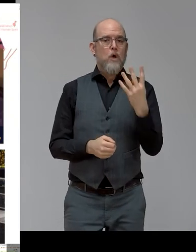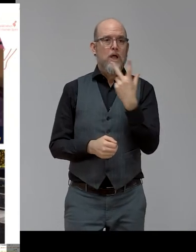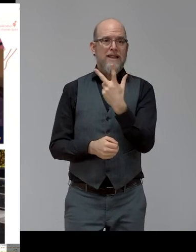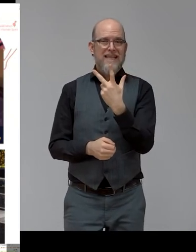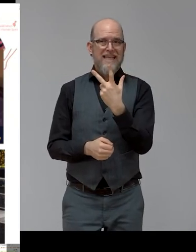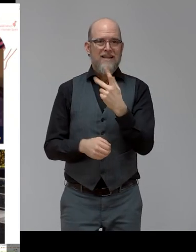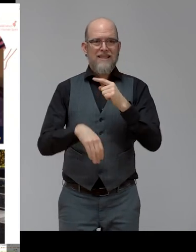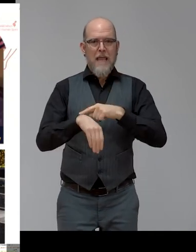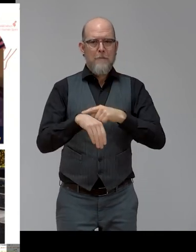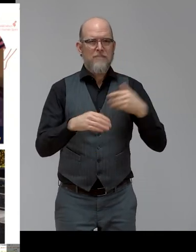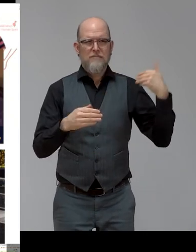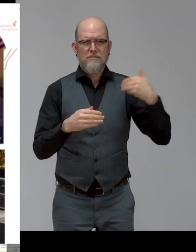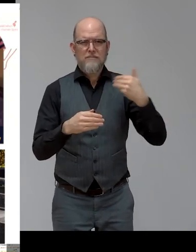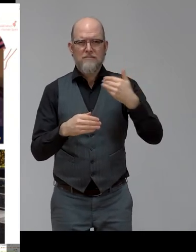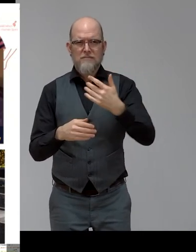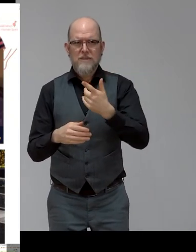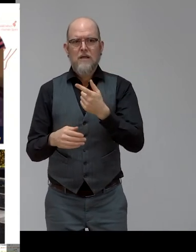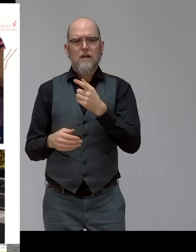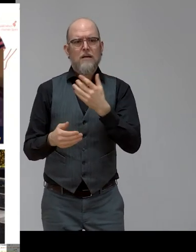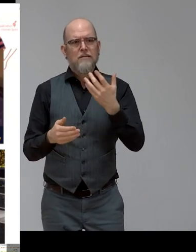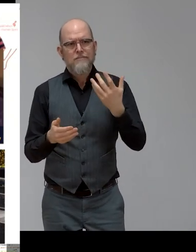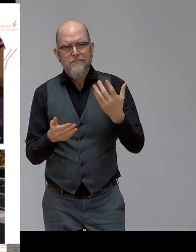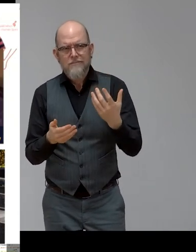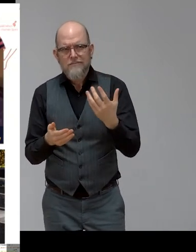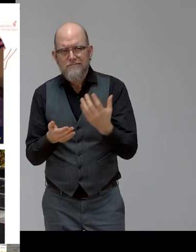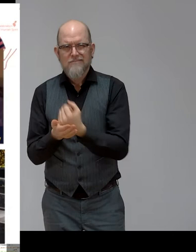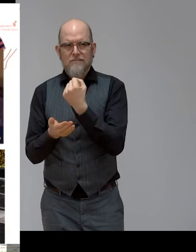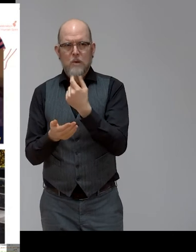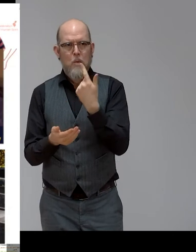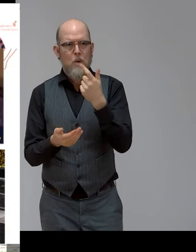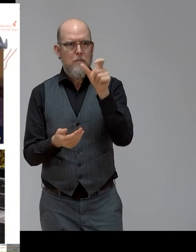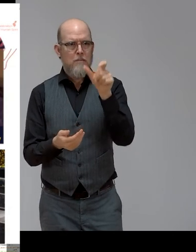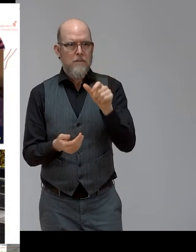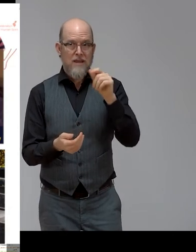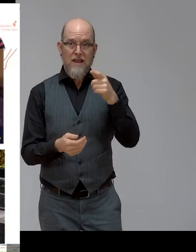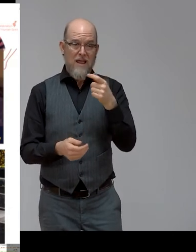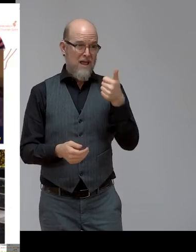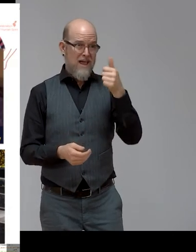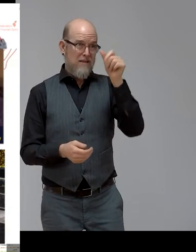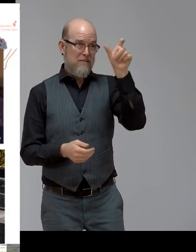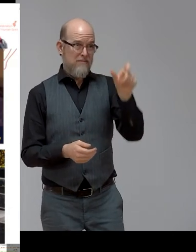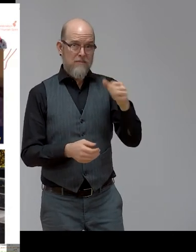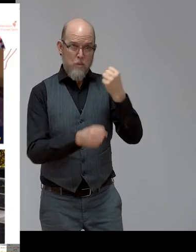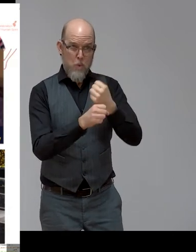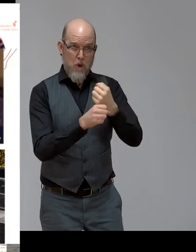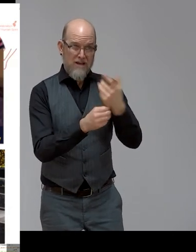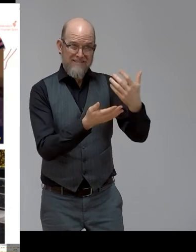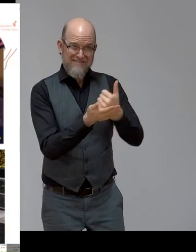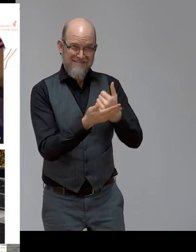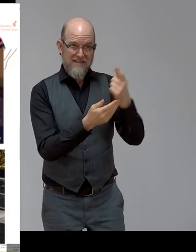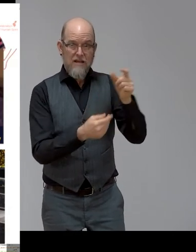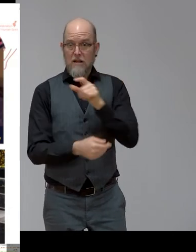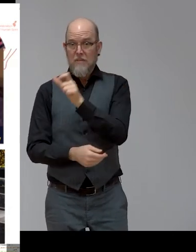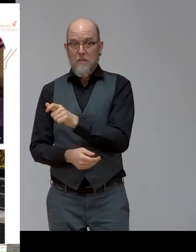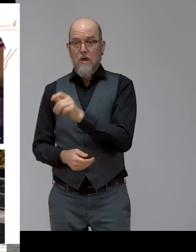capita income in India. Did you know that persons with vision impairment work across 27 sectors in 21st